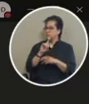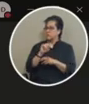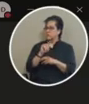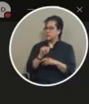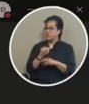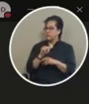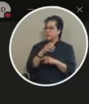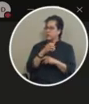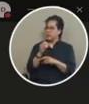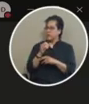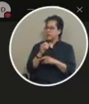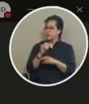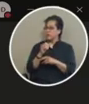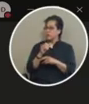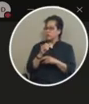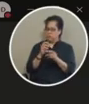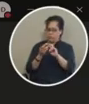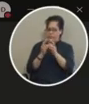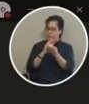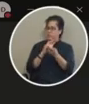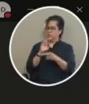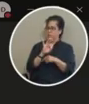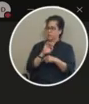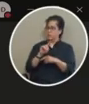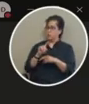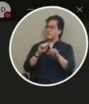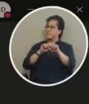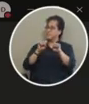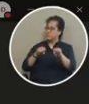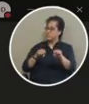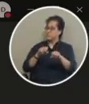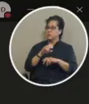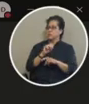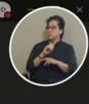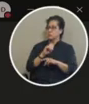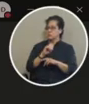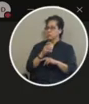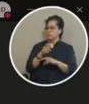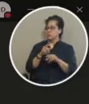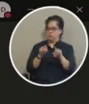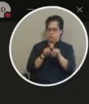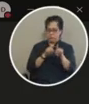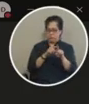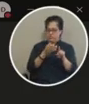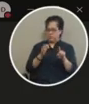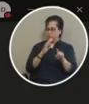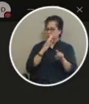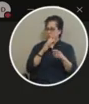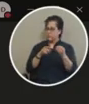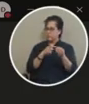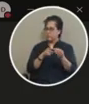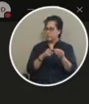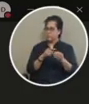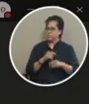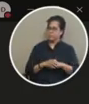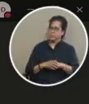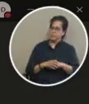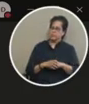more information out through the reverse 911 system, and then also explore some of the things you're talking about. Thank